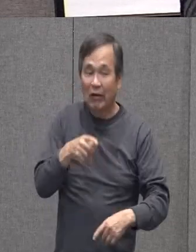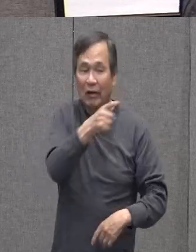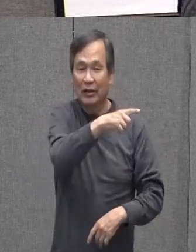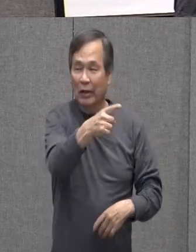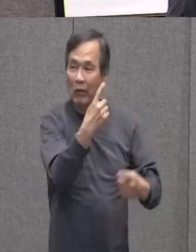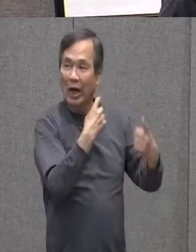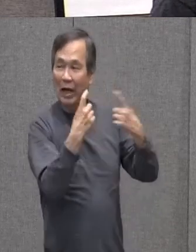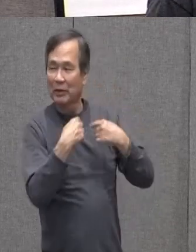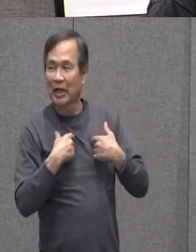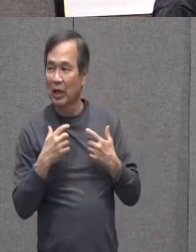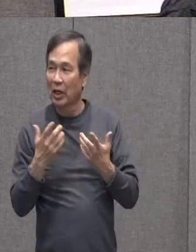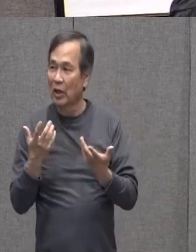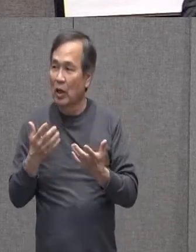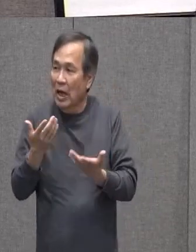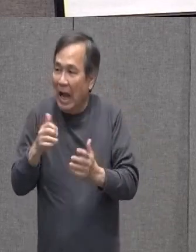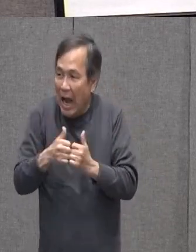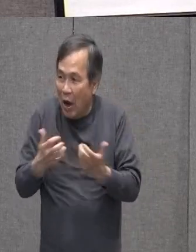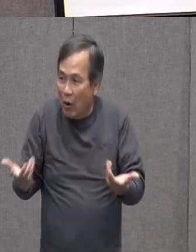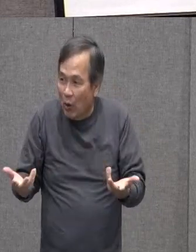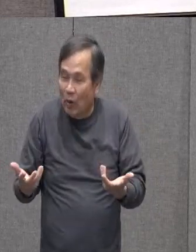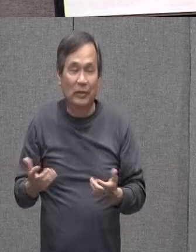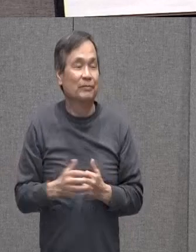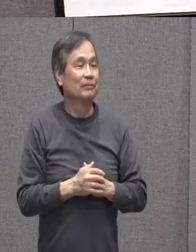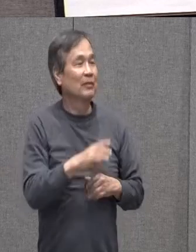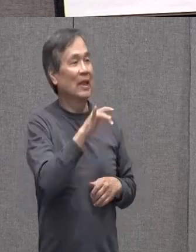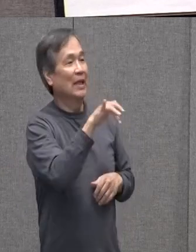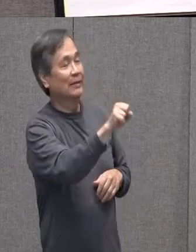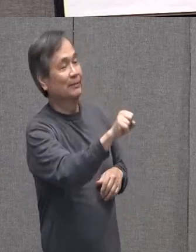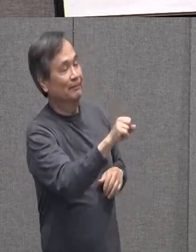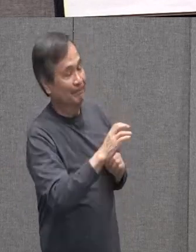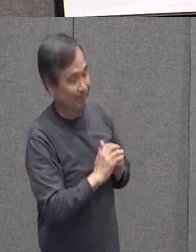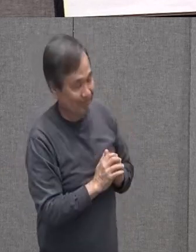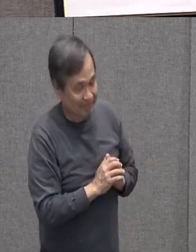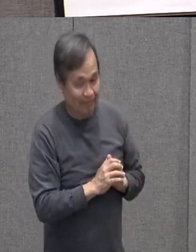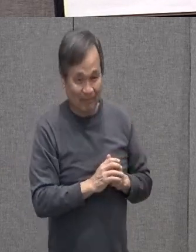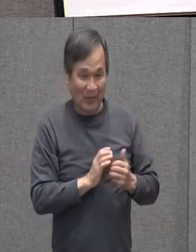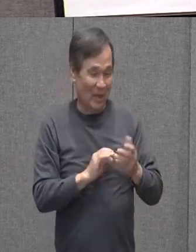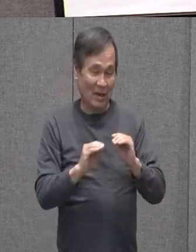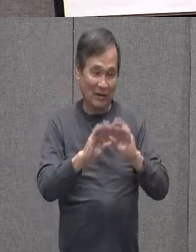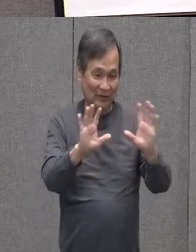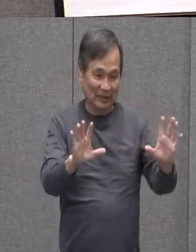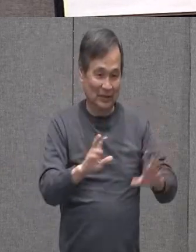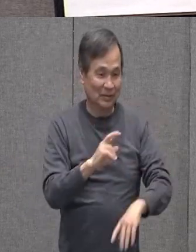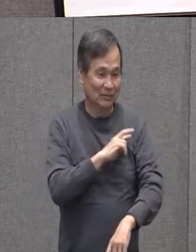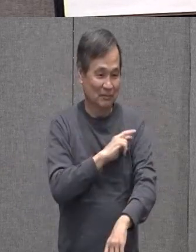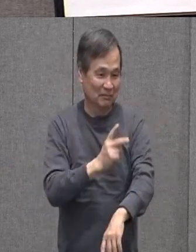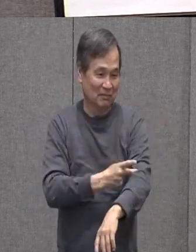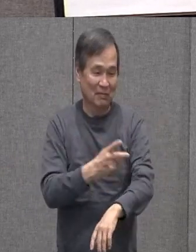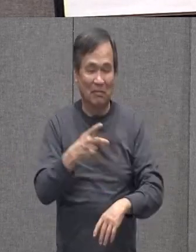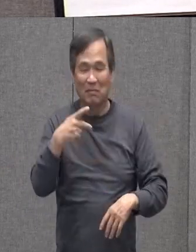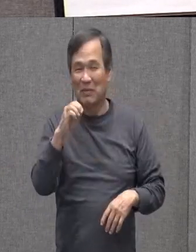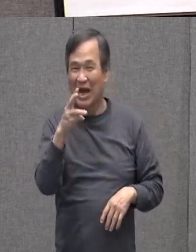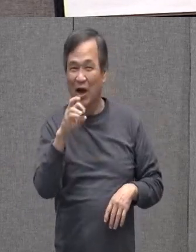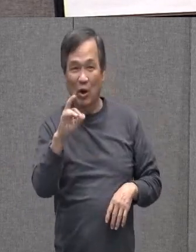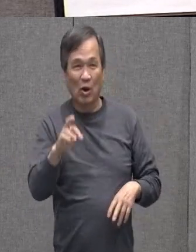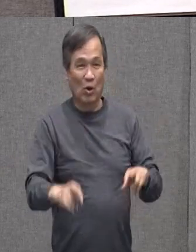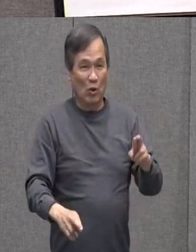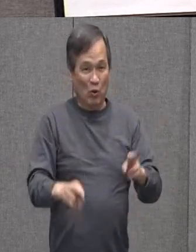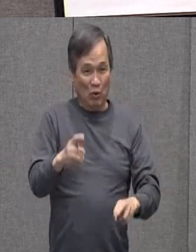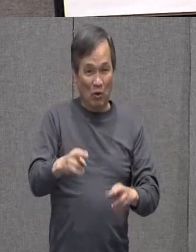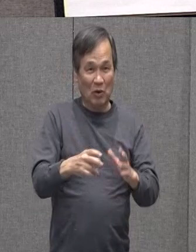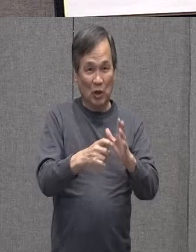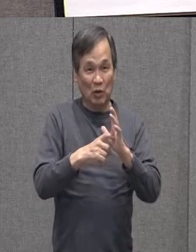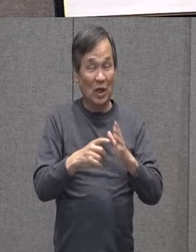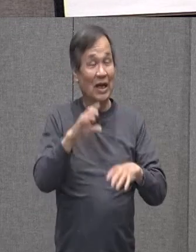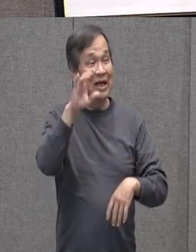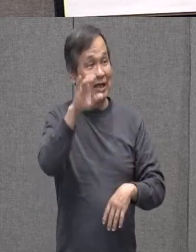asked me. Those are very good questions because, yes, things have to have power. Specifically, robots have to have power. And that's